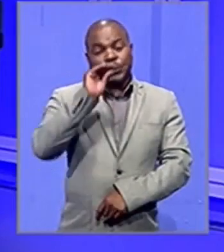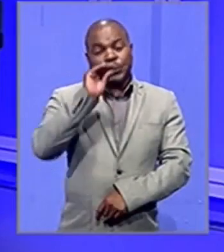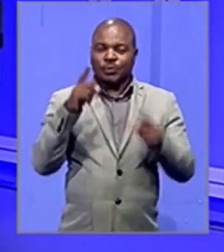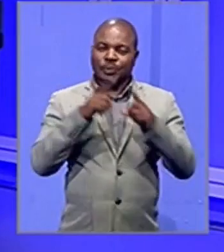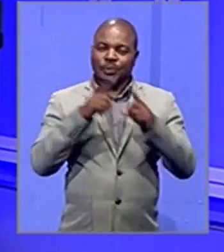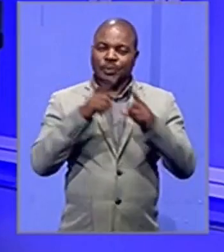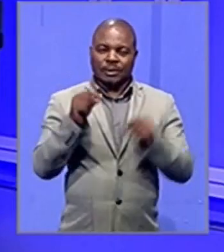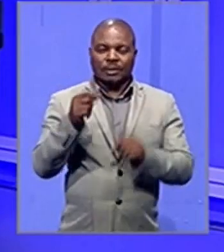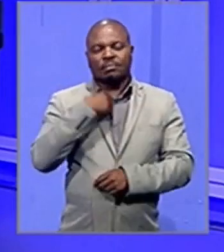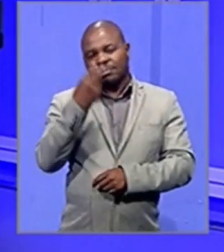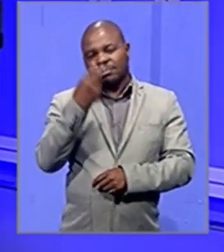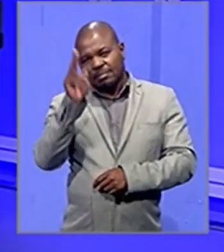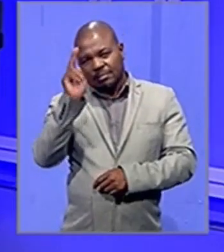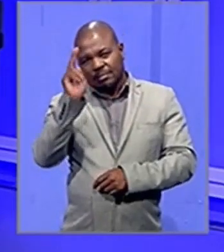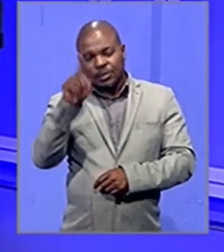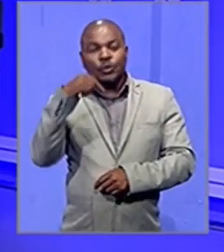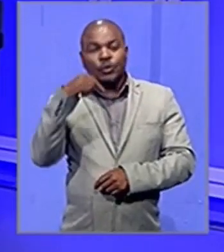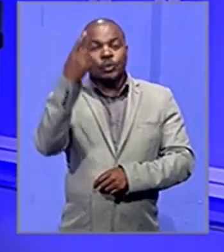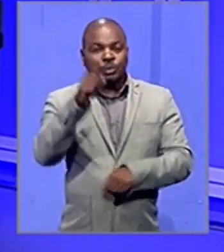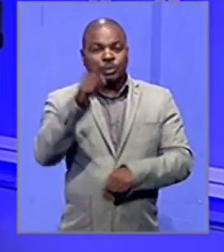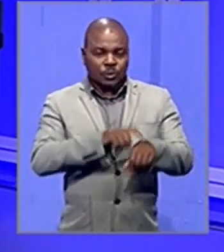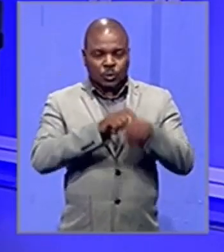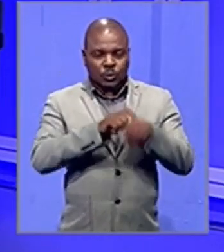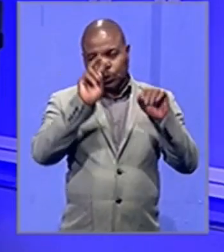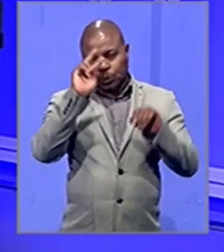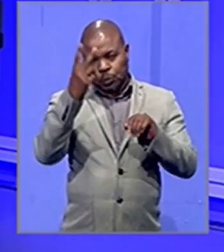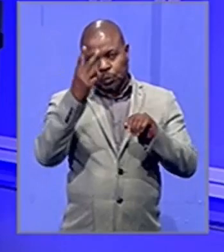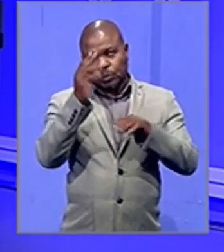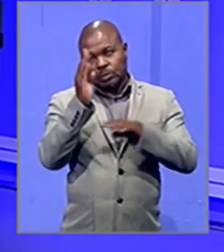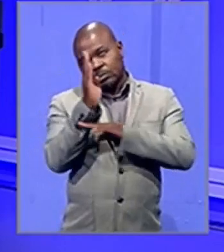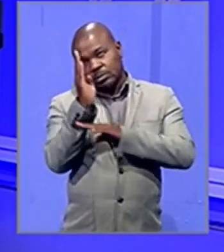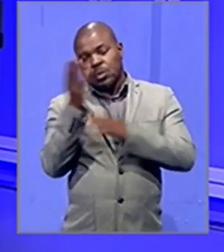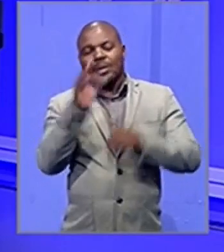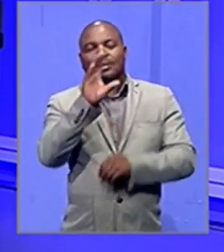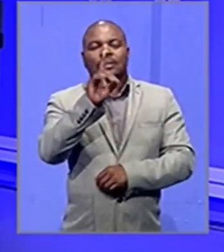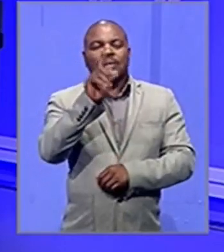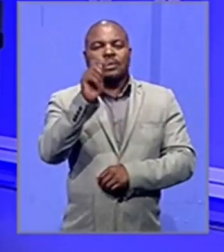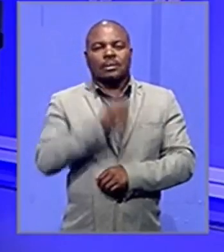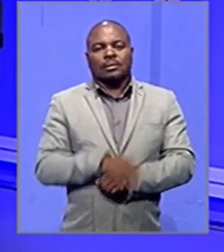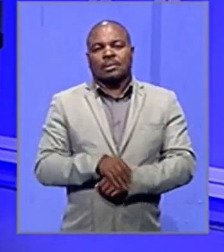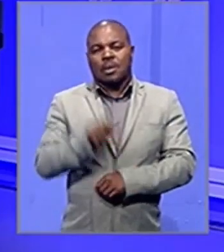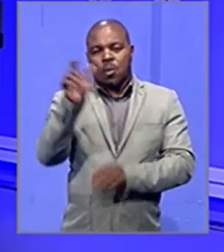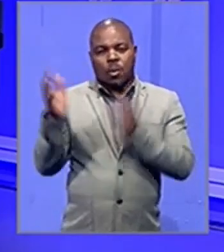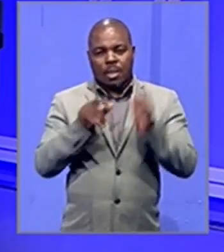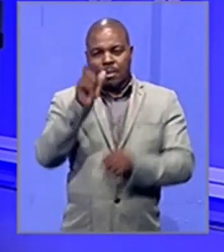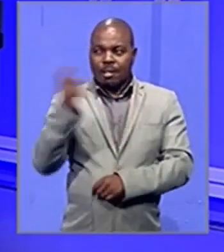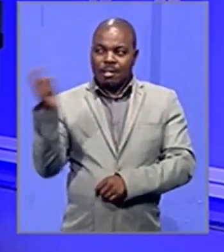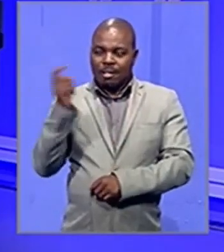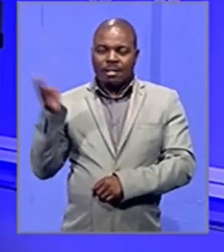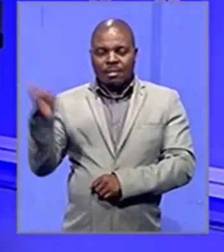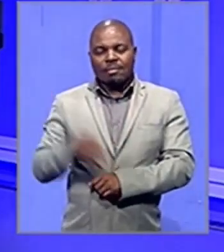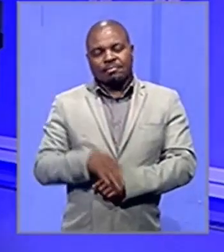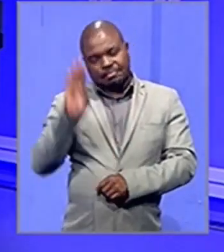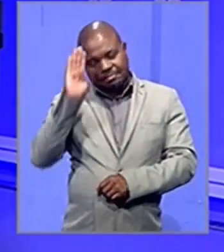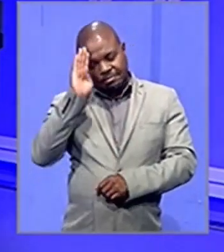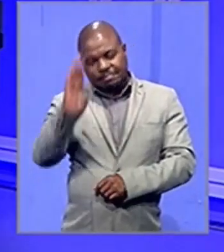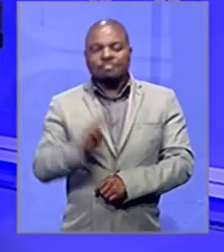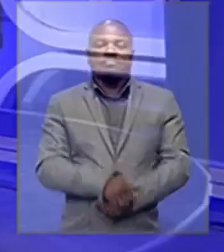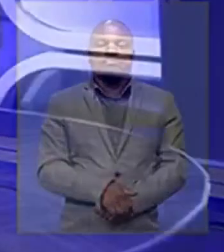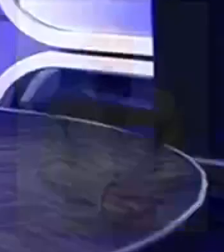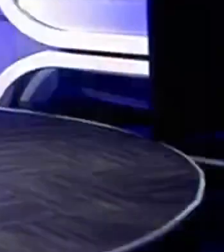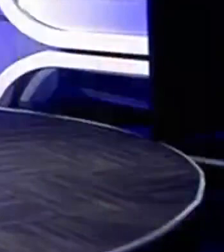fella mona ha re kopane hape hosane ka hora ya bobedi thapama ho DTT. Puseletso Mofokeng wa latela ka tsa bolepi. Ha di khotso.